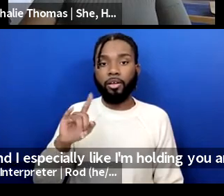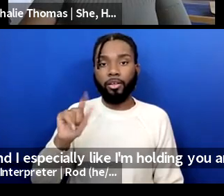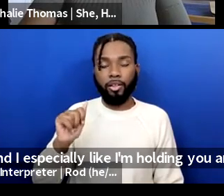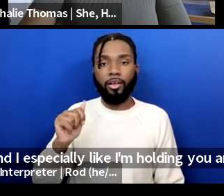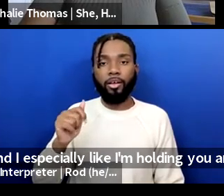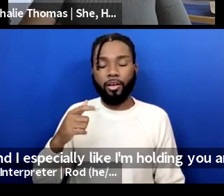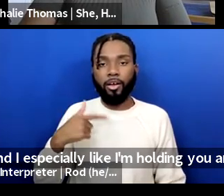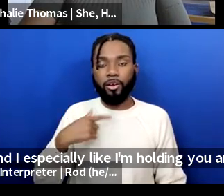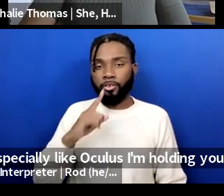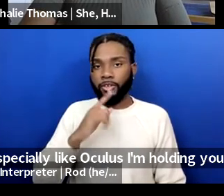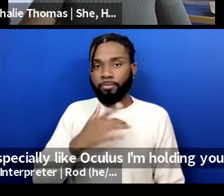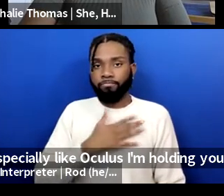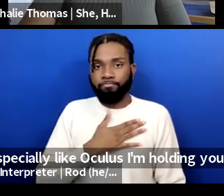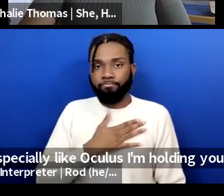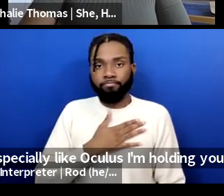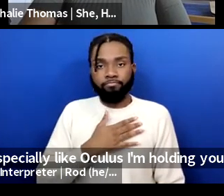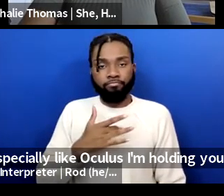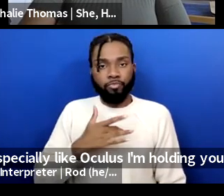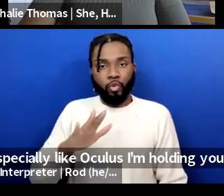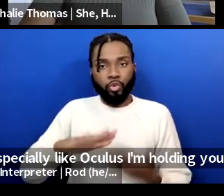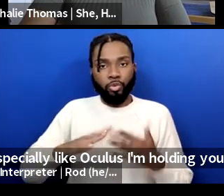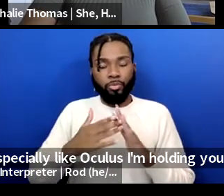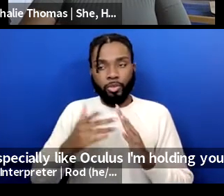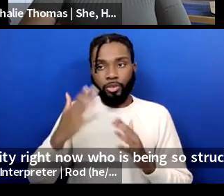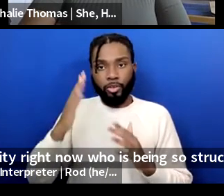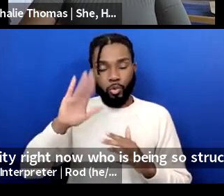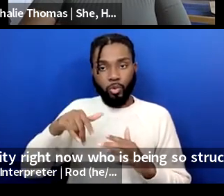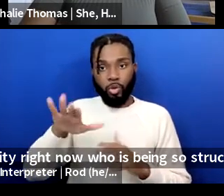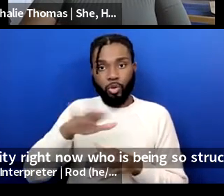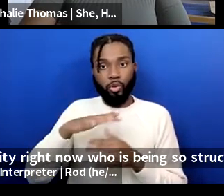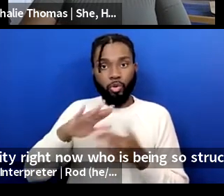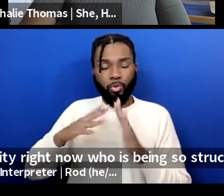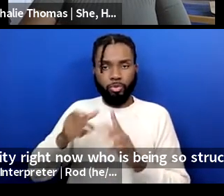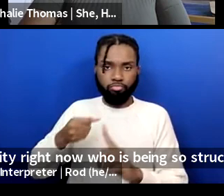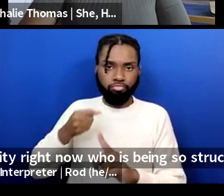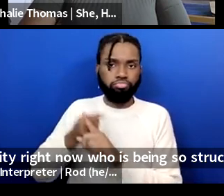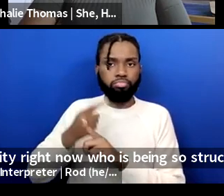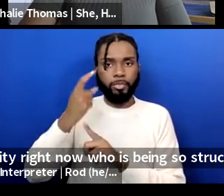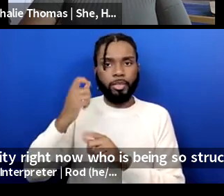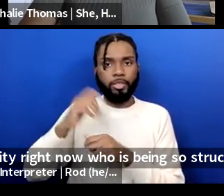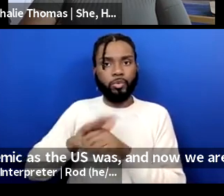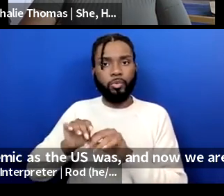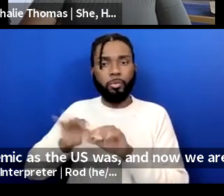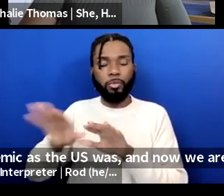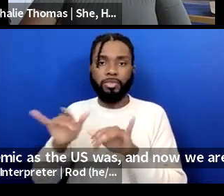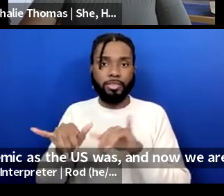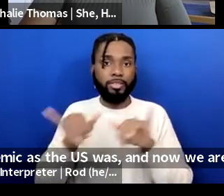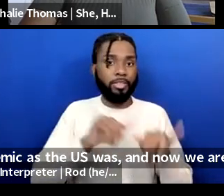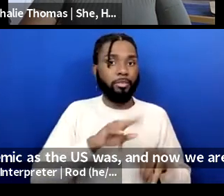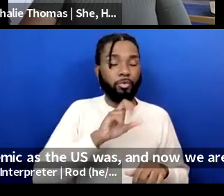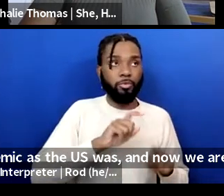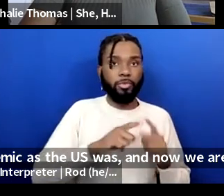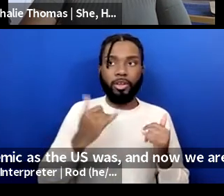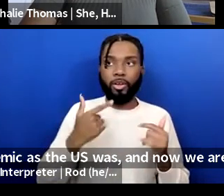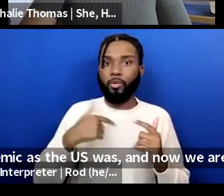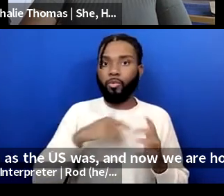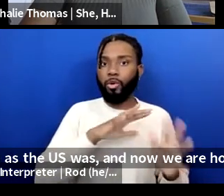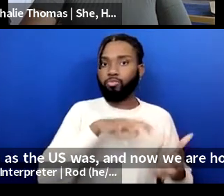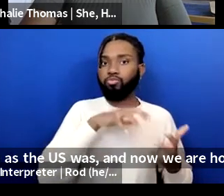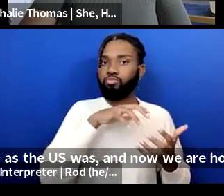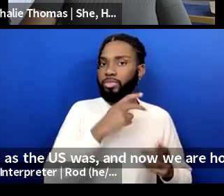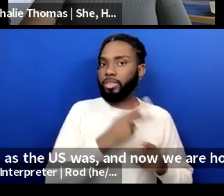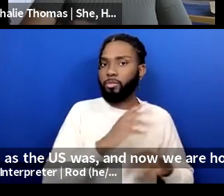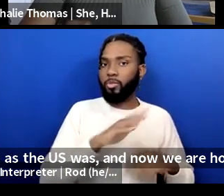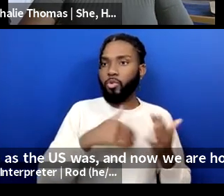so struck by the pandemic as the US was. And now we are hoarding all of these resources that is